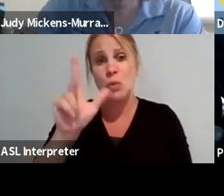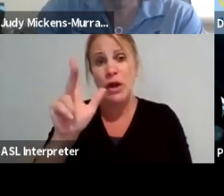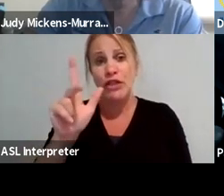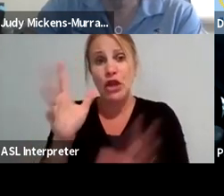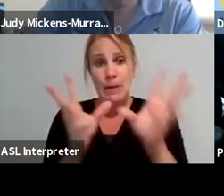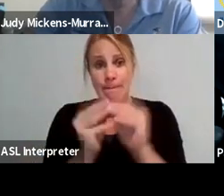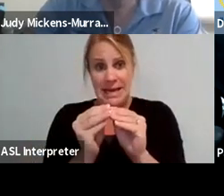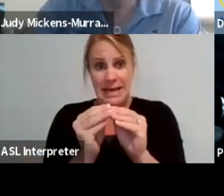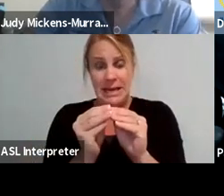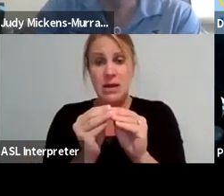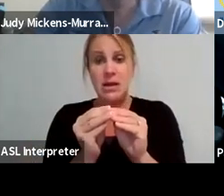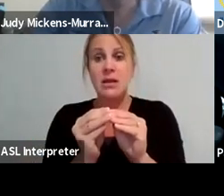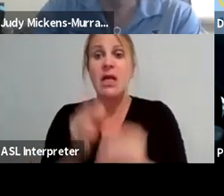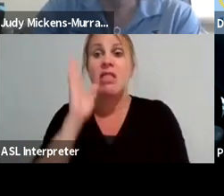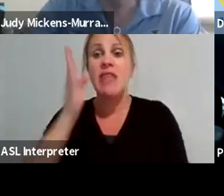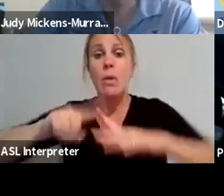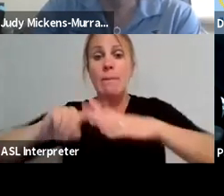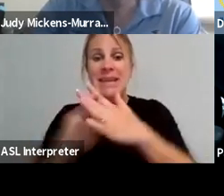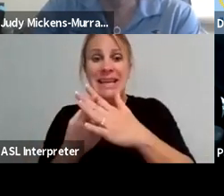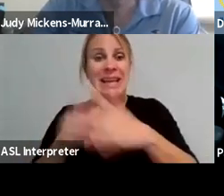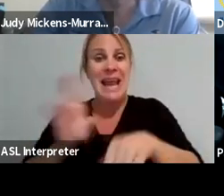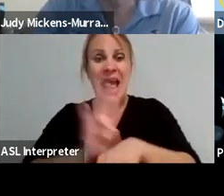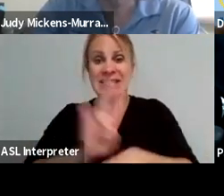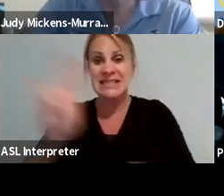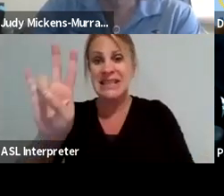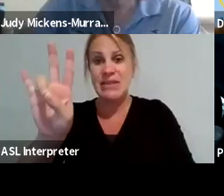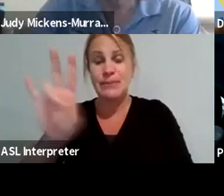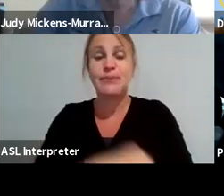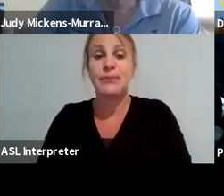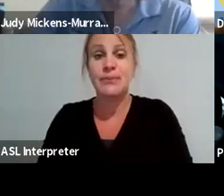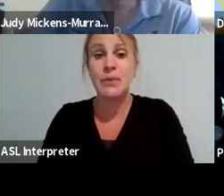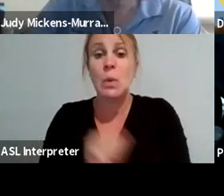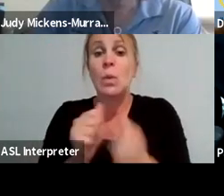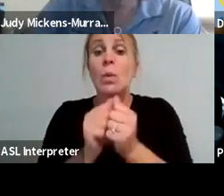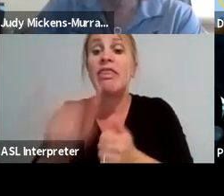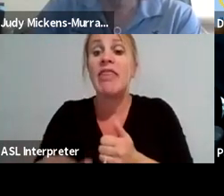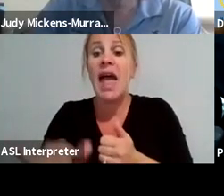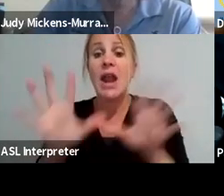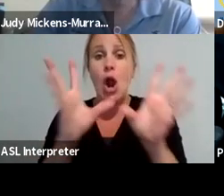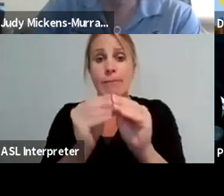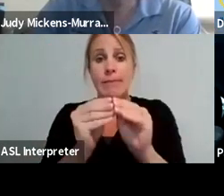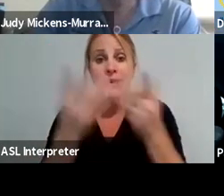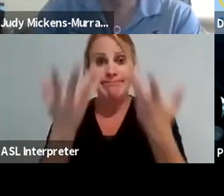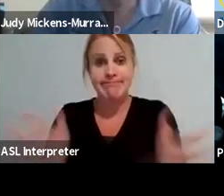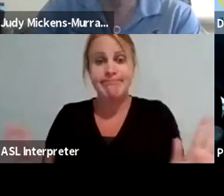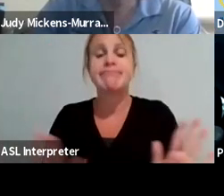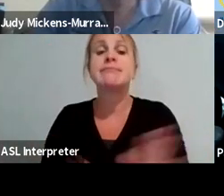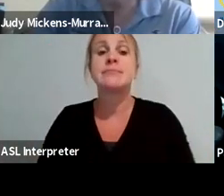meeting that will begin at 7 p.m. With that, our meeting is adjourned.